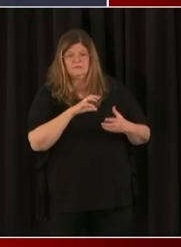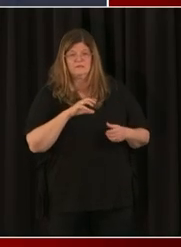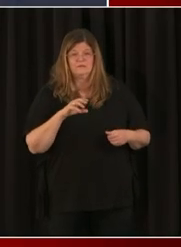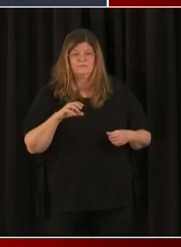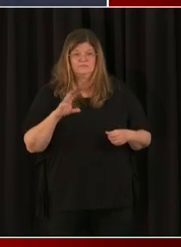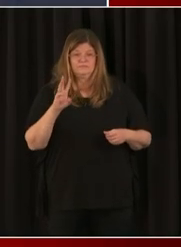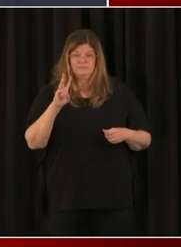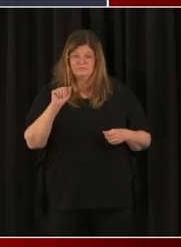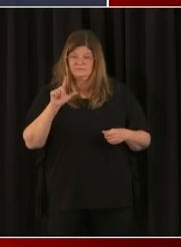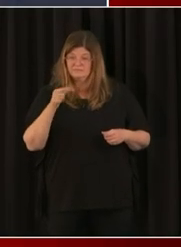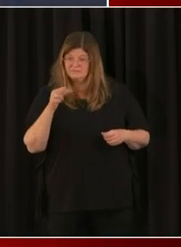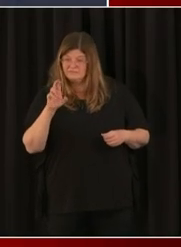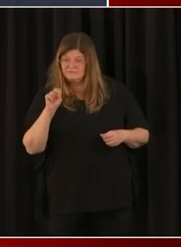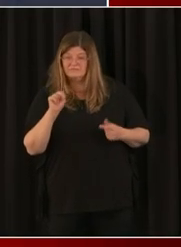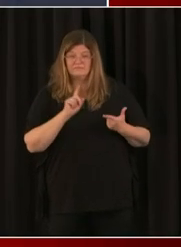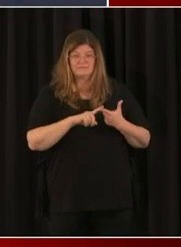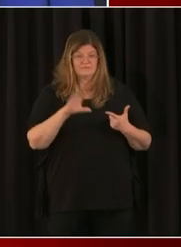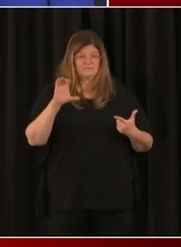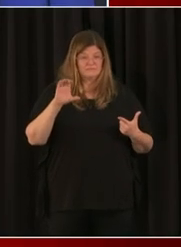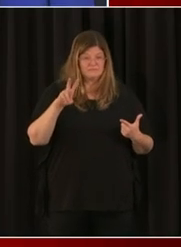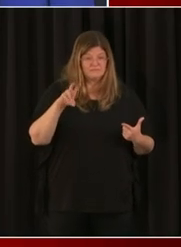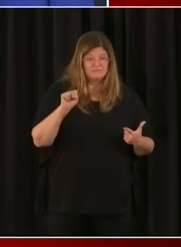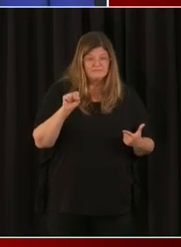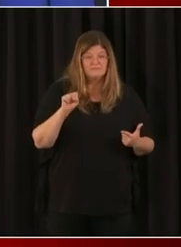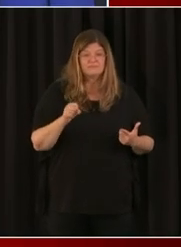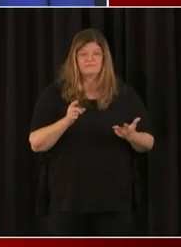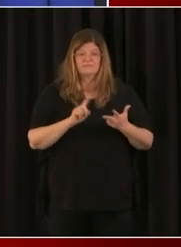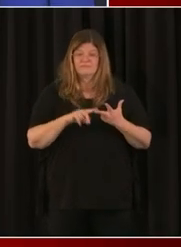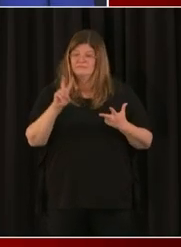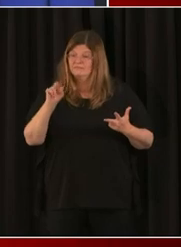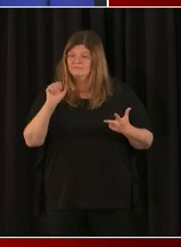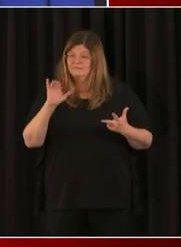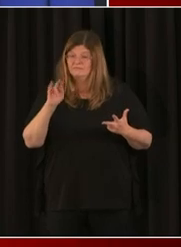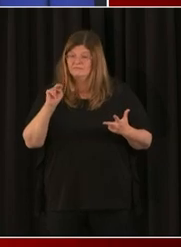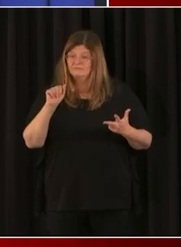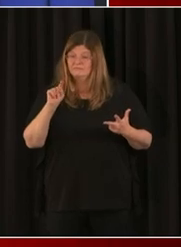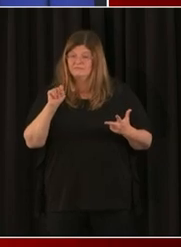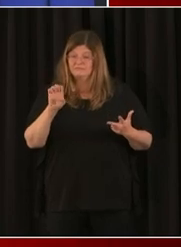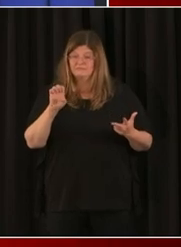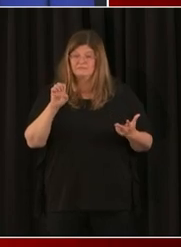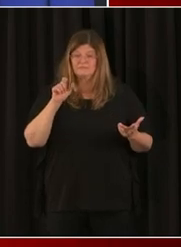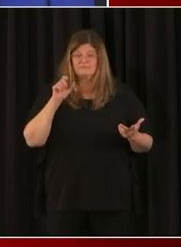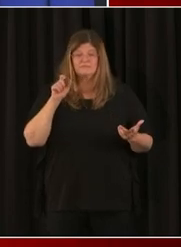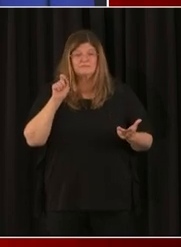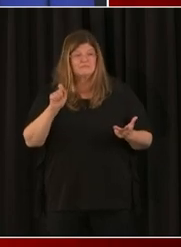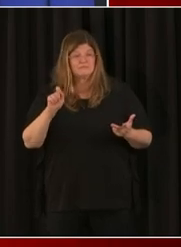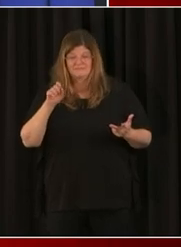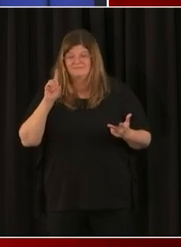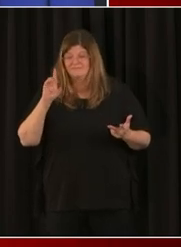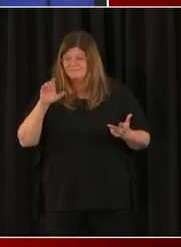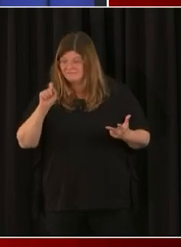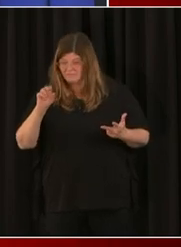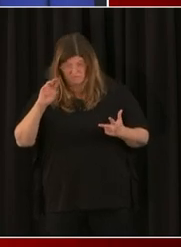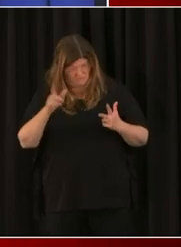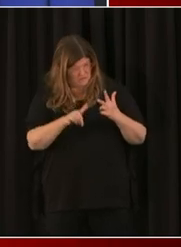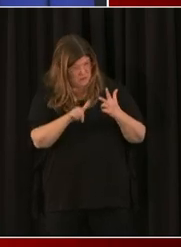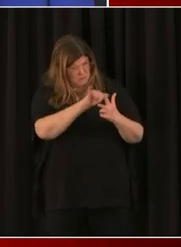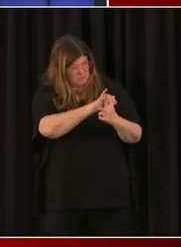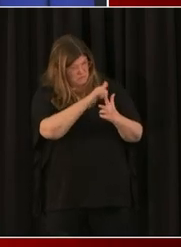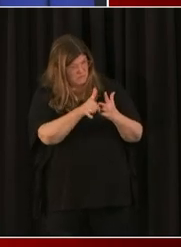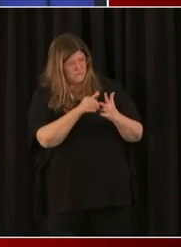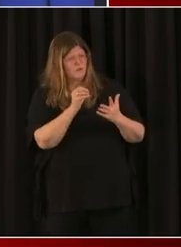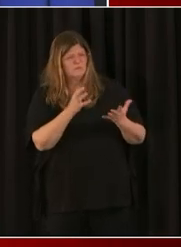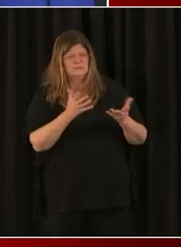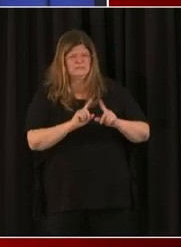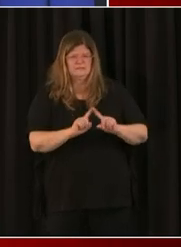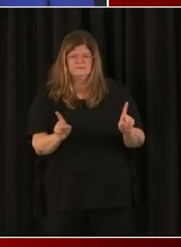all the same thing, or can you explain the difference there? Wonderful, Sam. Fantastic question. There's a lot of different jurisdictions have